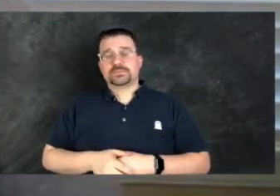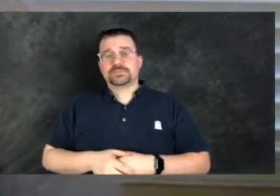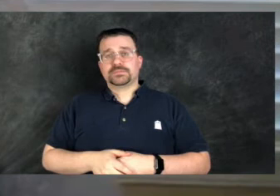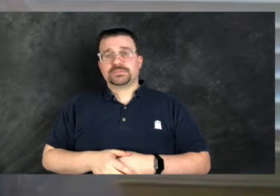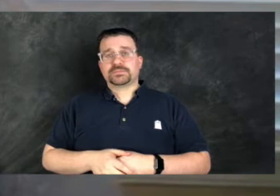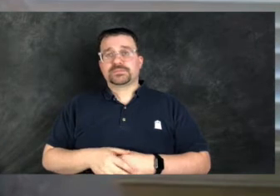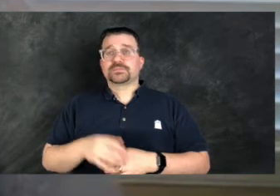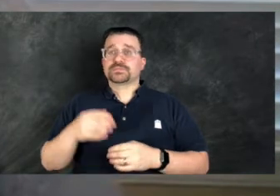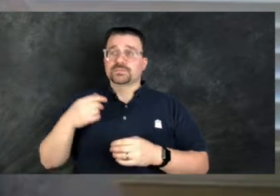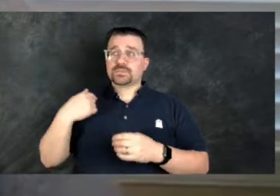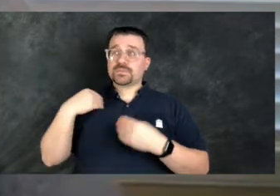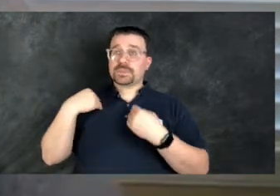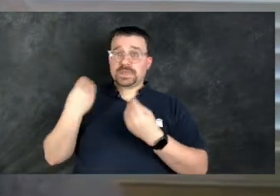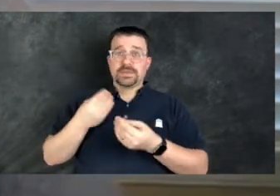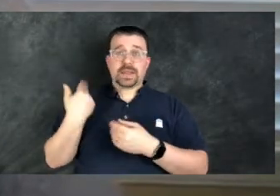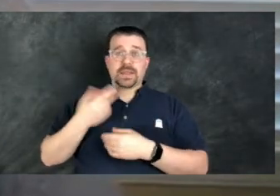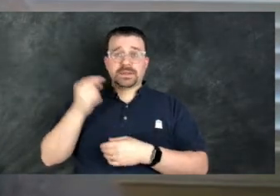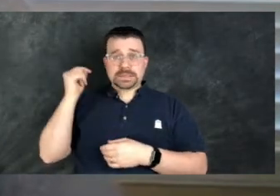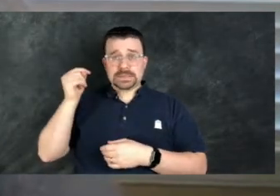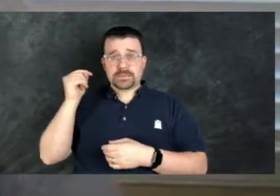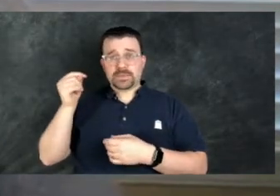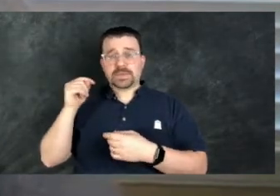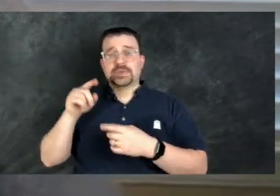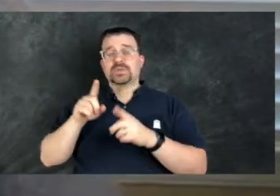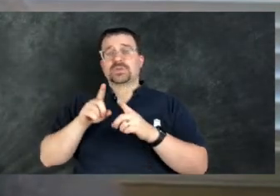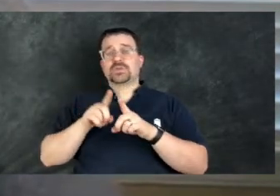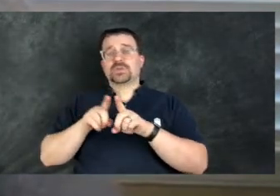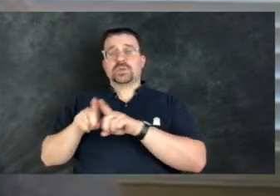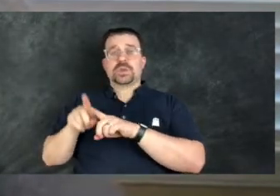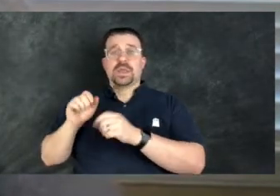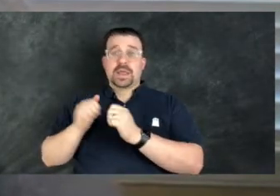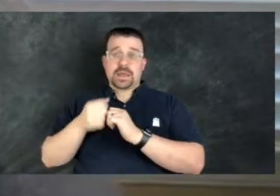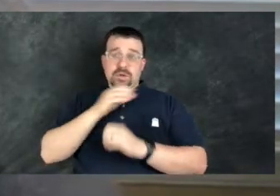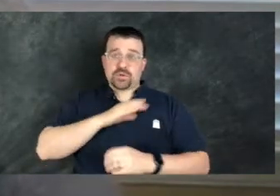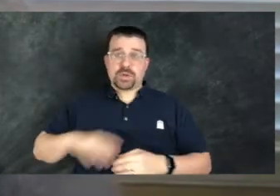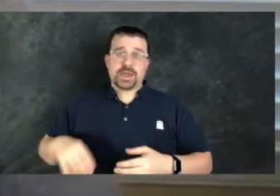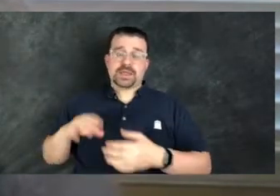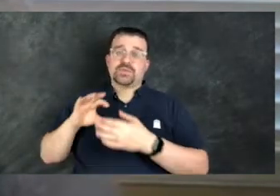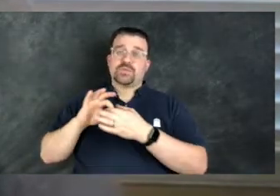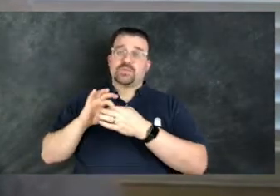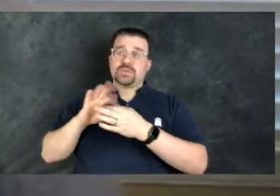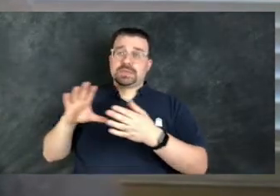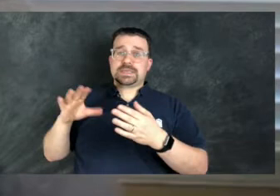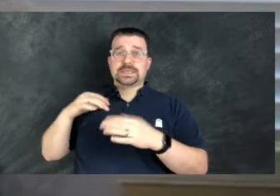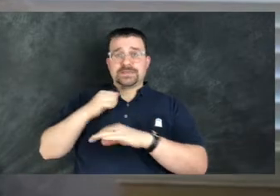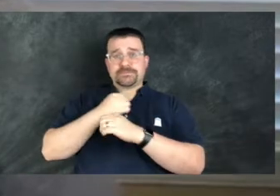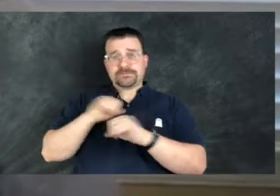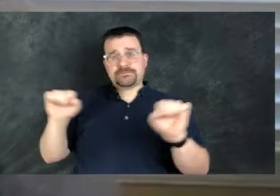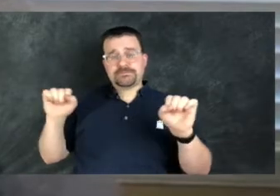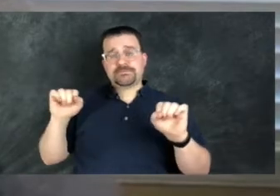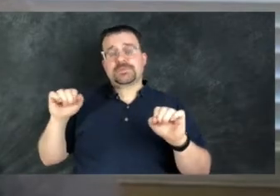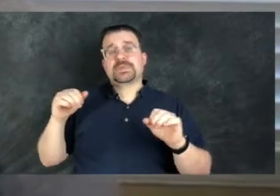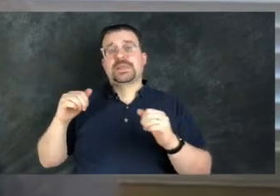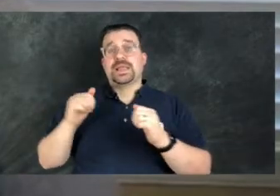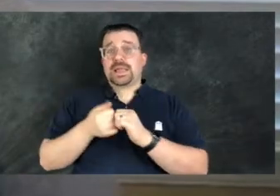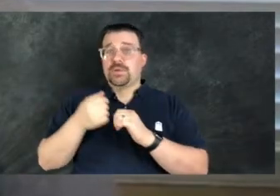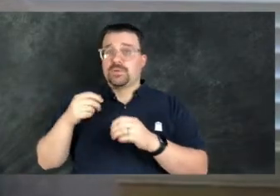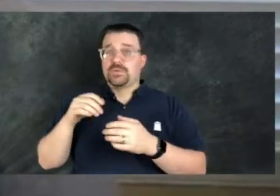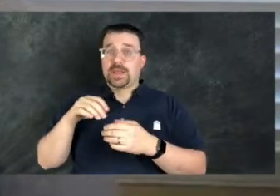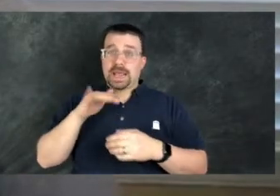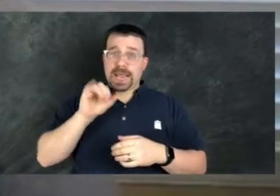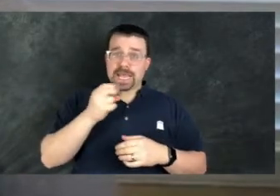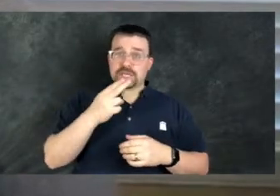our testimony to how Christ releases and sets free, how he turns ashes